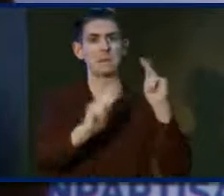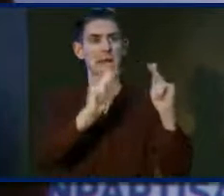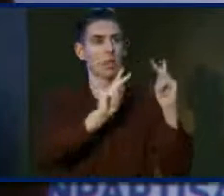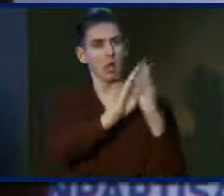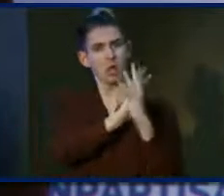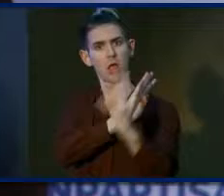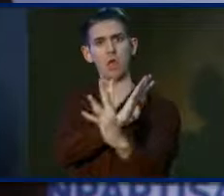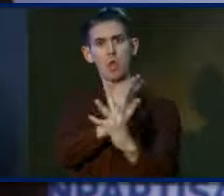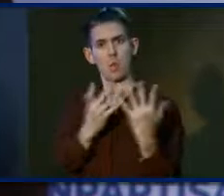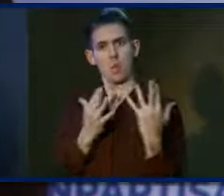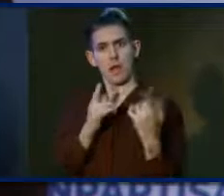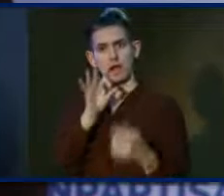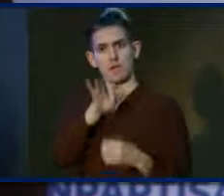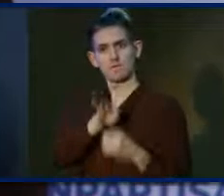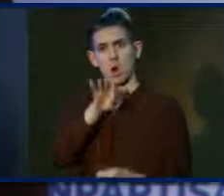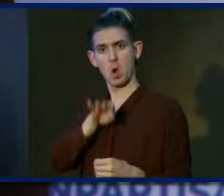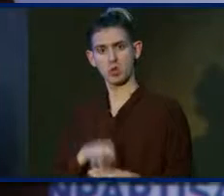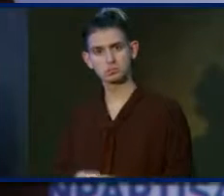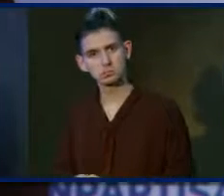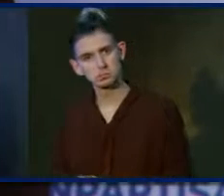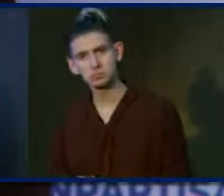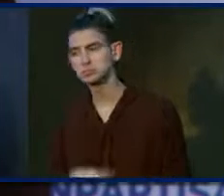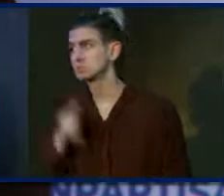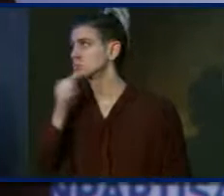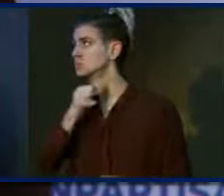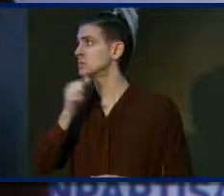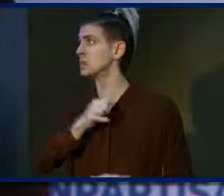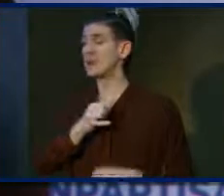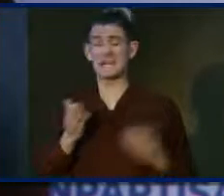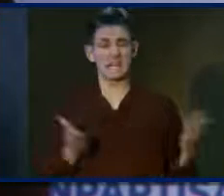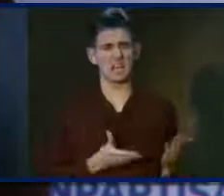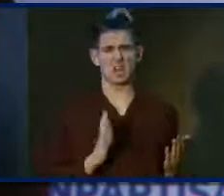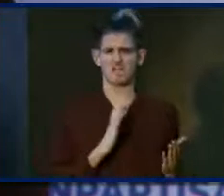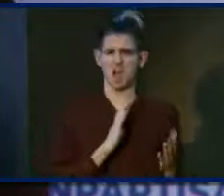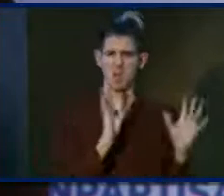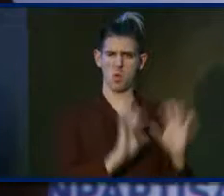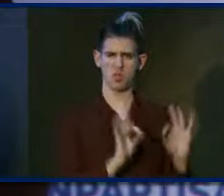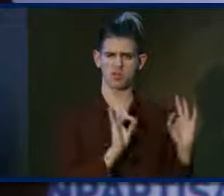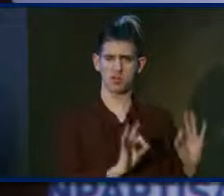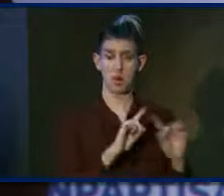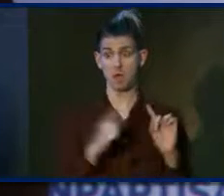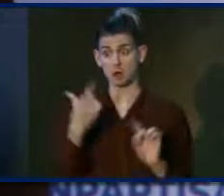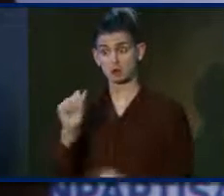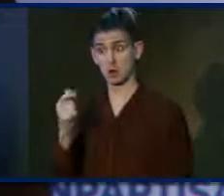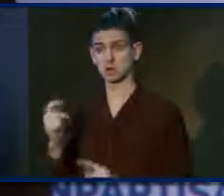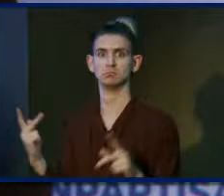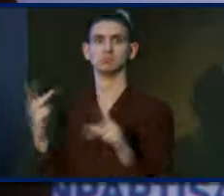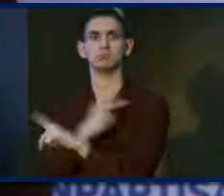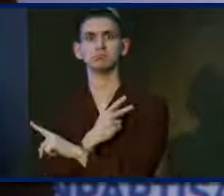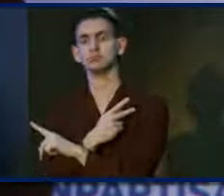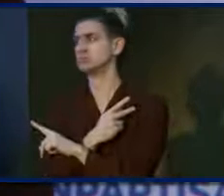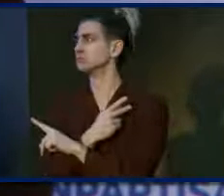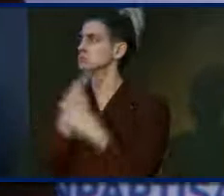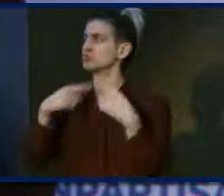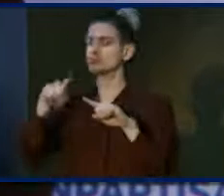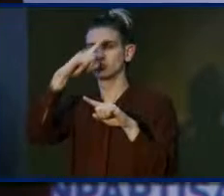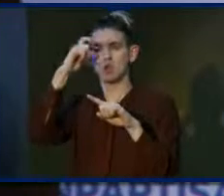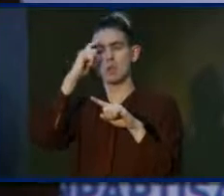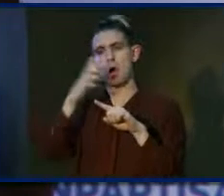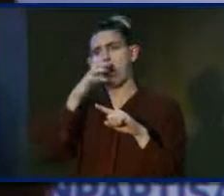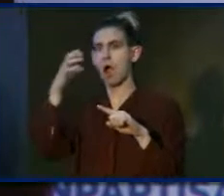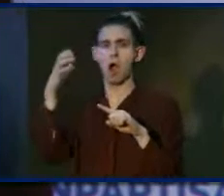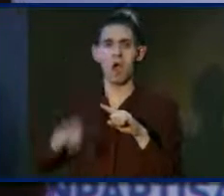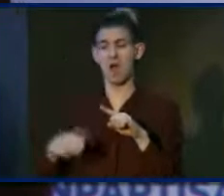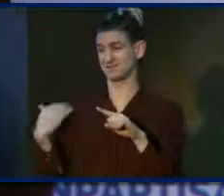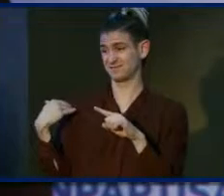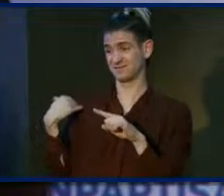up here in Colorado, but if you've ever spent a summer down in Georgia, our primaries get pretty hot. And our primaries are, well, they were in